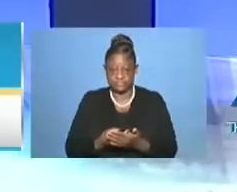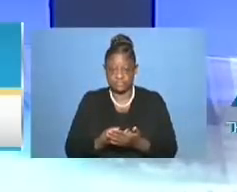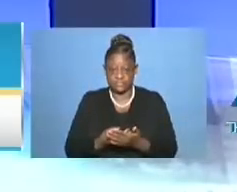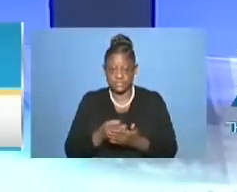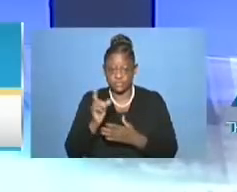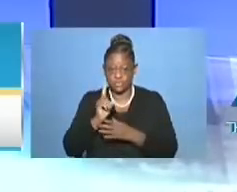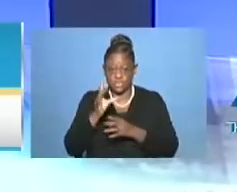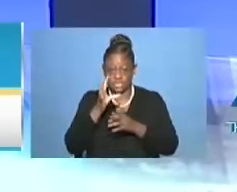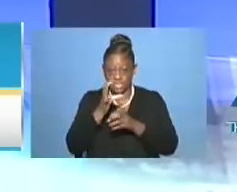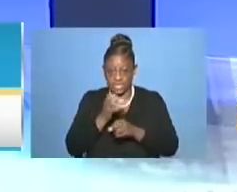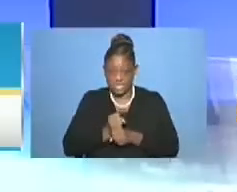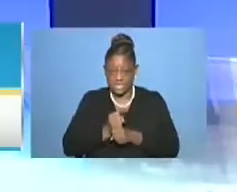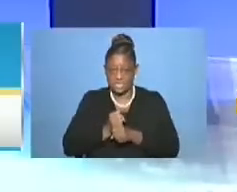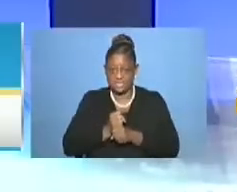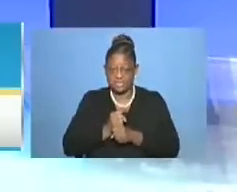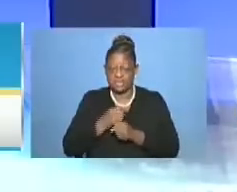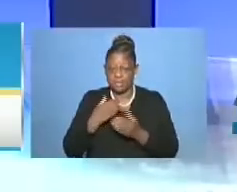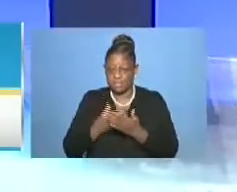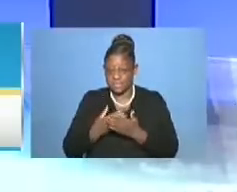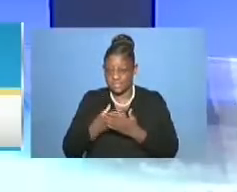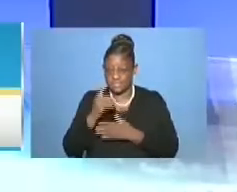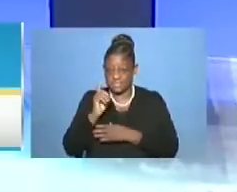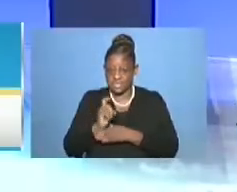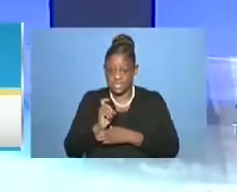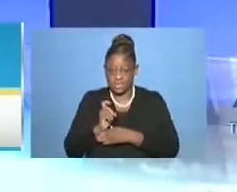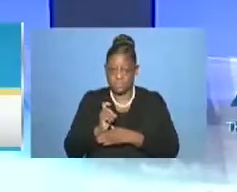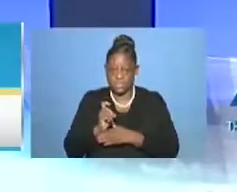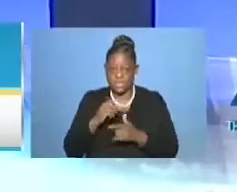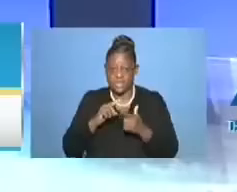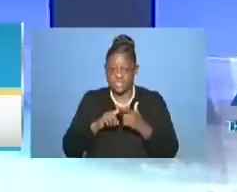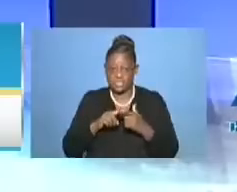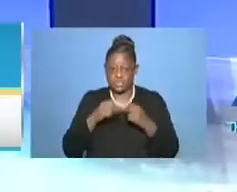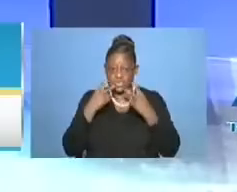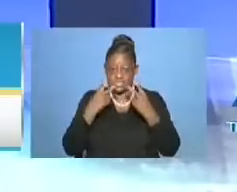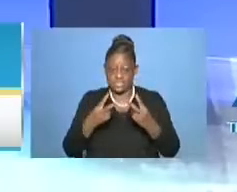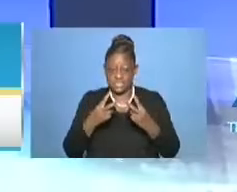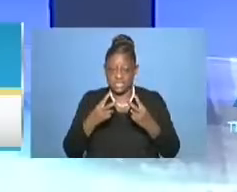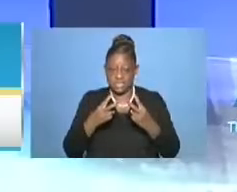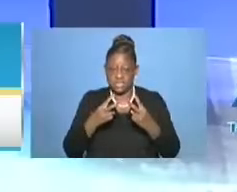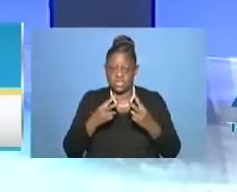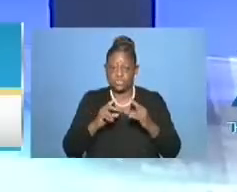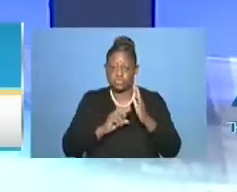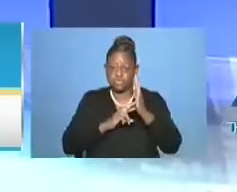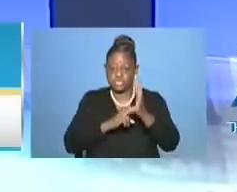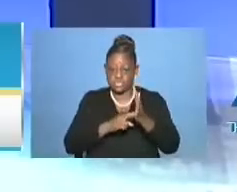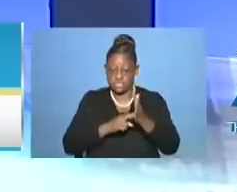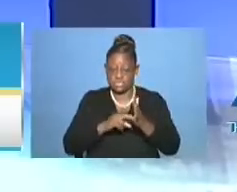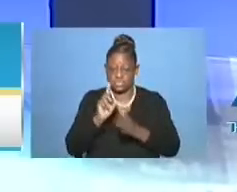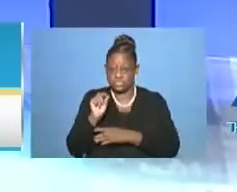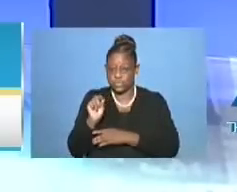revenue receipts climb. Altovise Munnings takes a closer look at the first quarter results of the